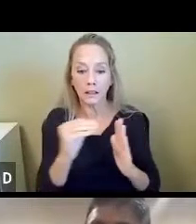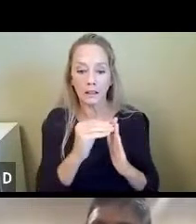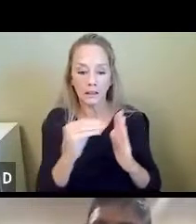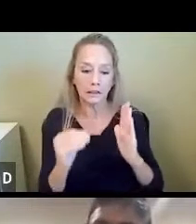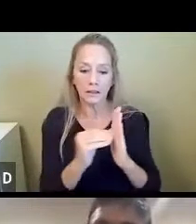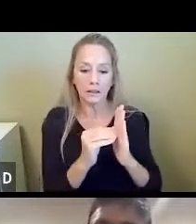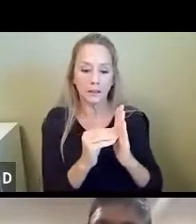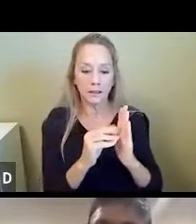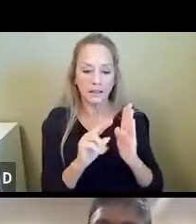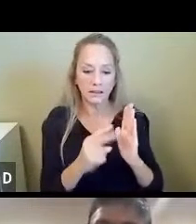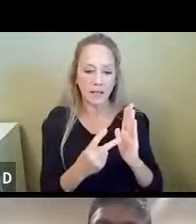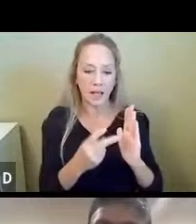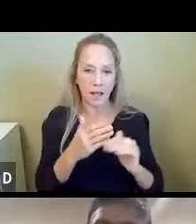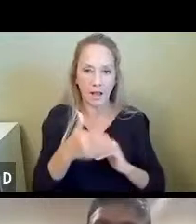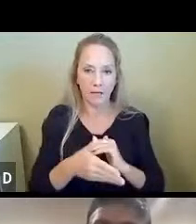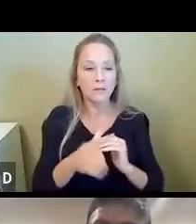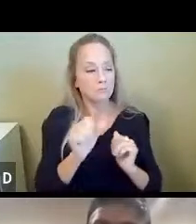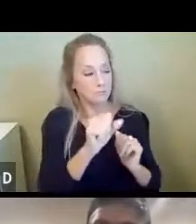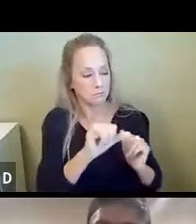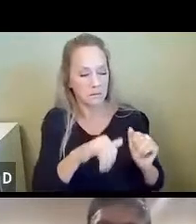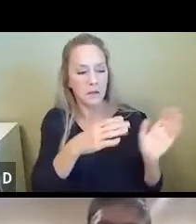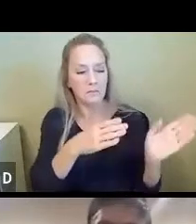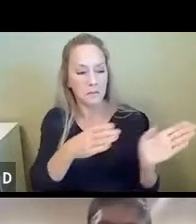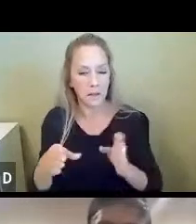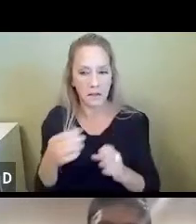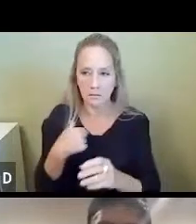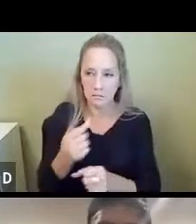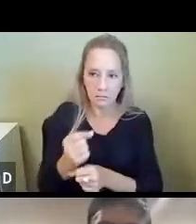be the plan. Just want to make sure. Yes, sir. Yes, sir.